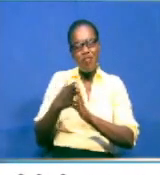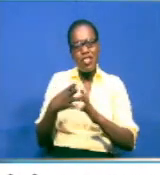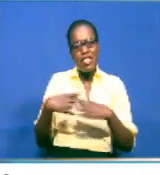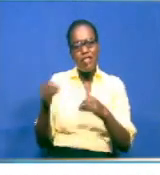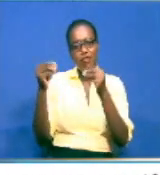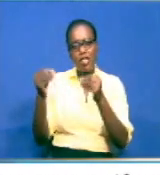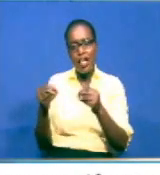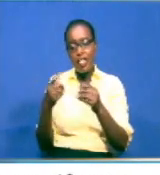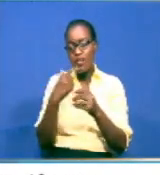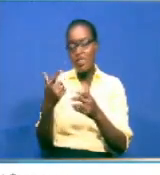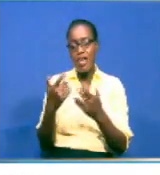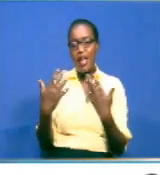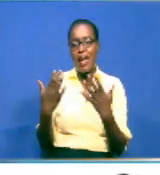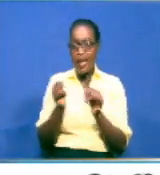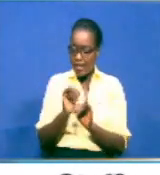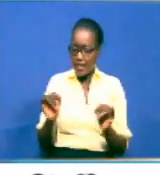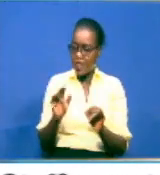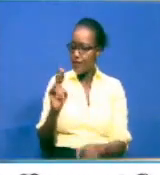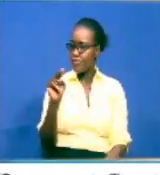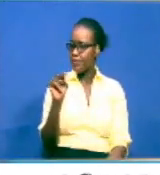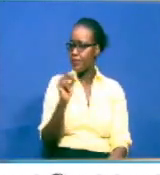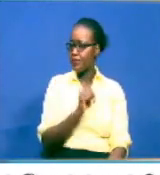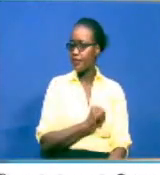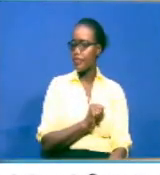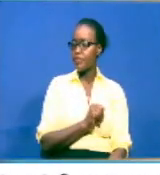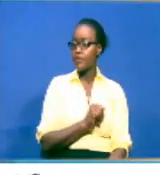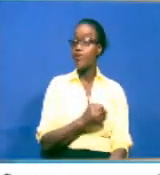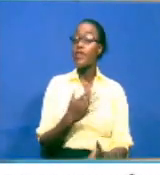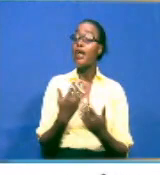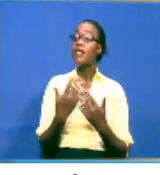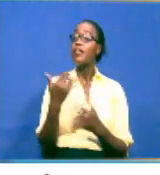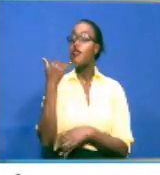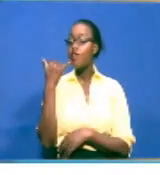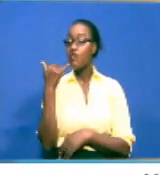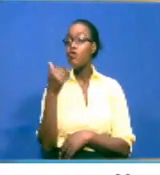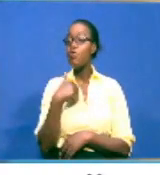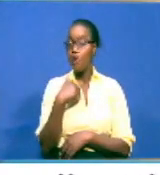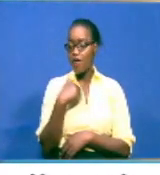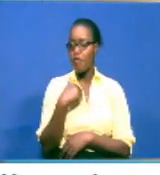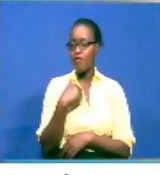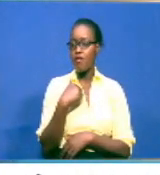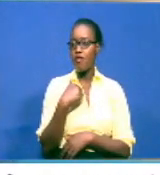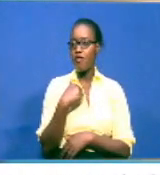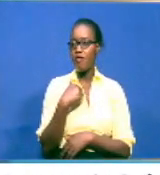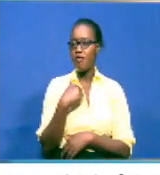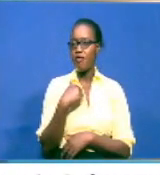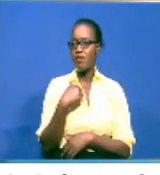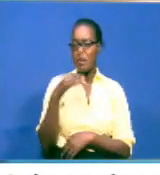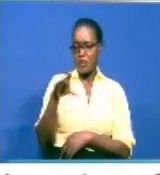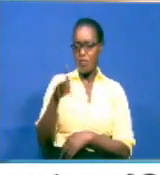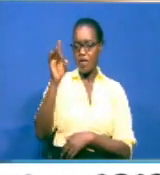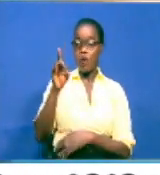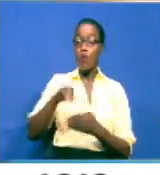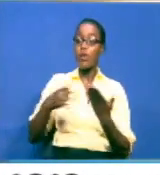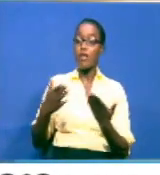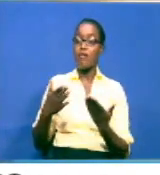have disinfected our hands. The handset that we have or the mobile phone will simply pick what is in our